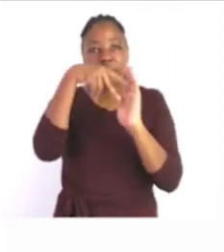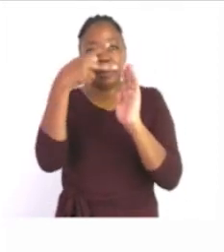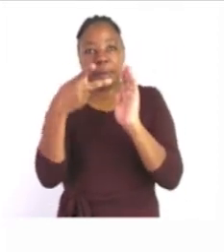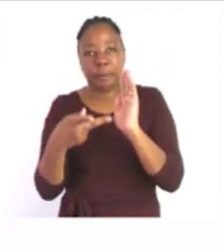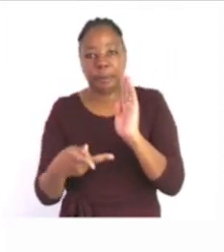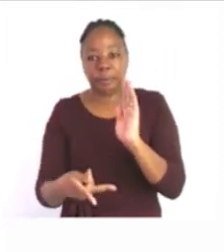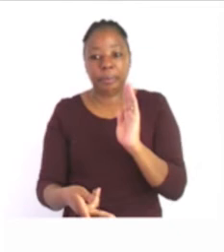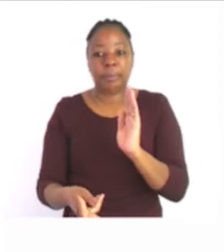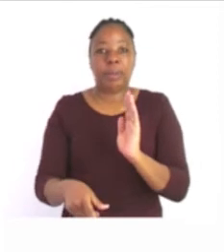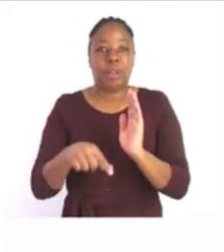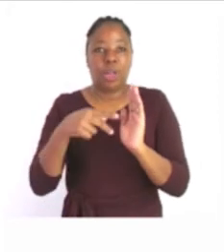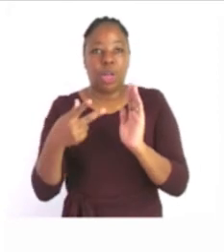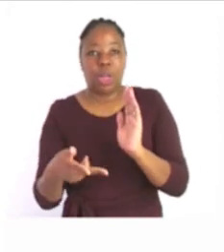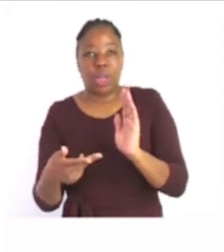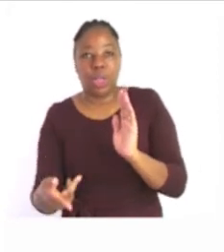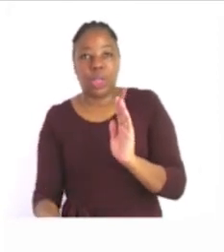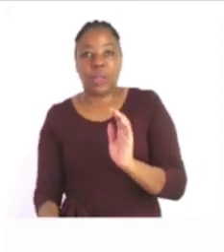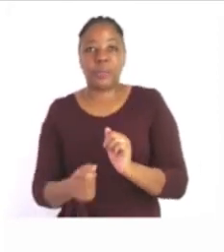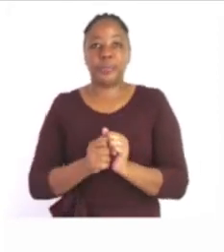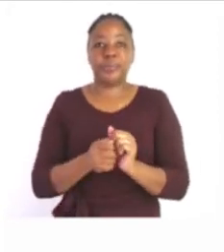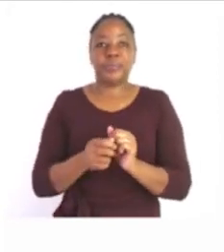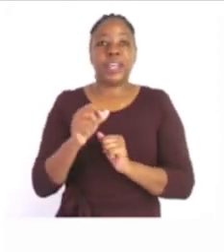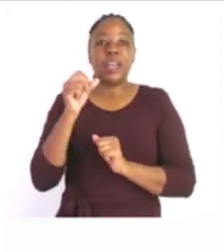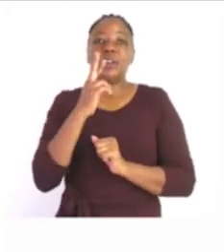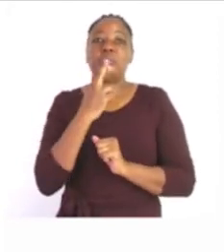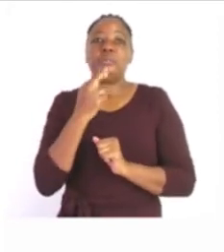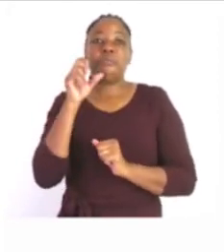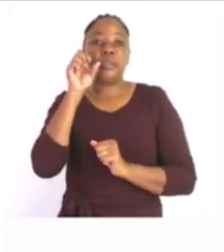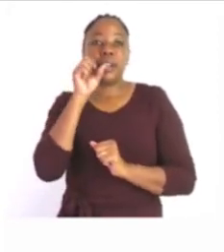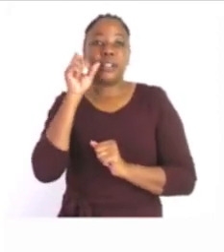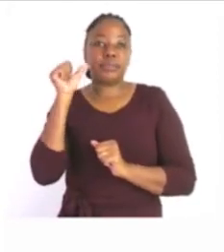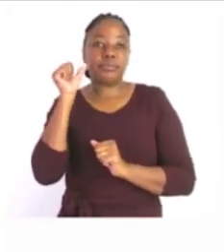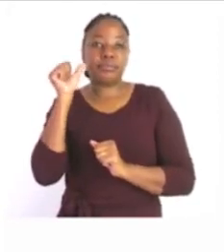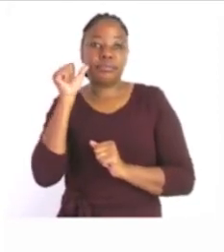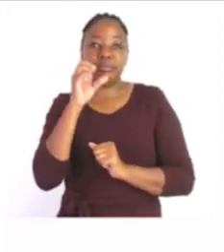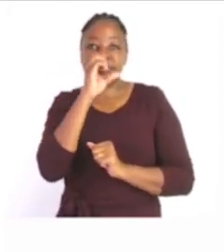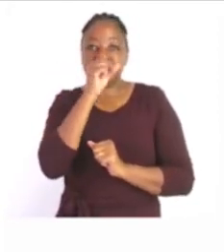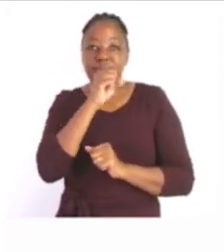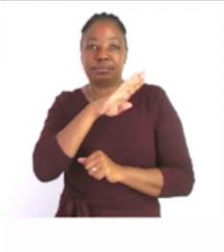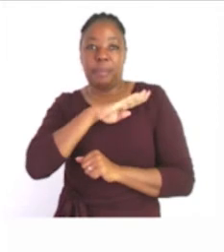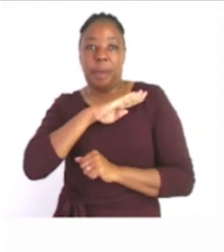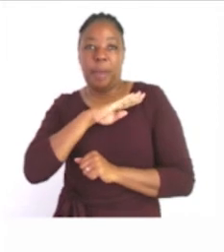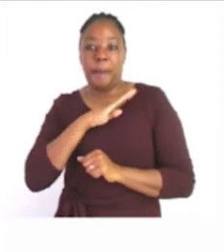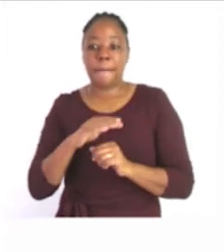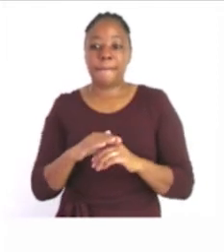down, red and yellow, orange and brown, whirling and twirling round and